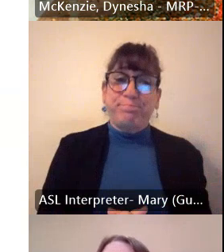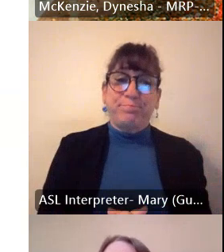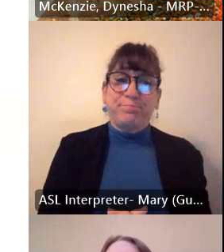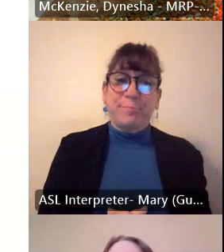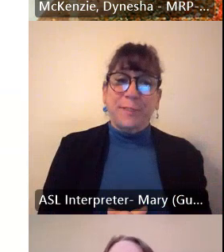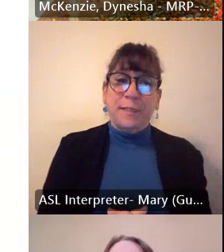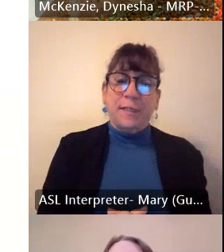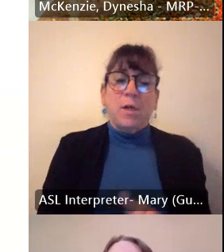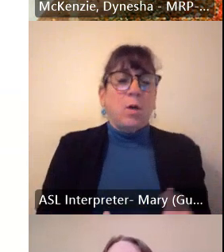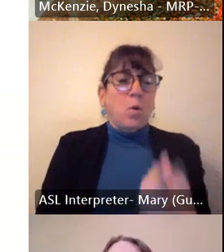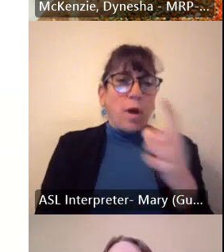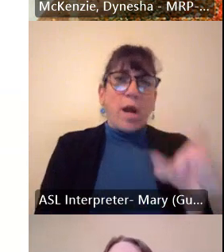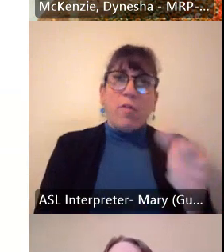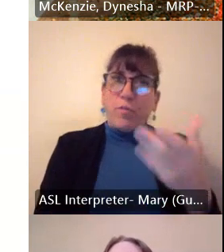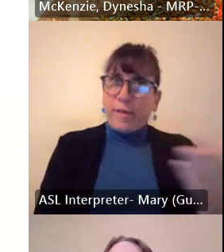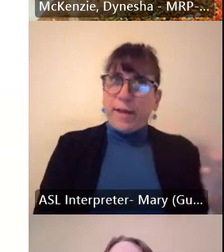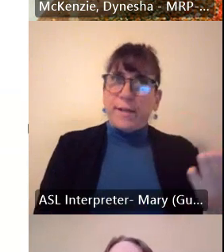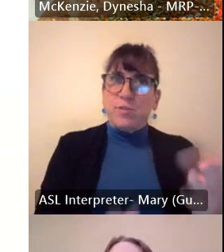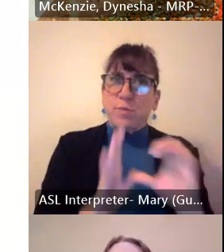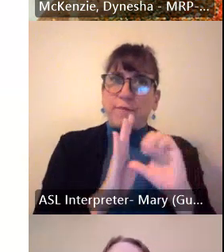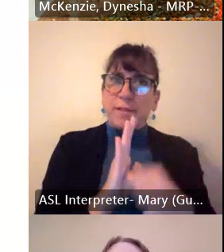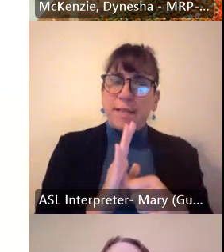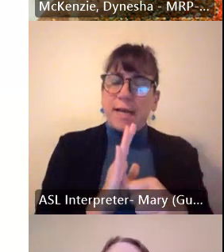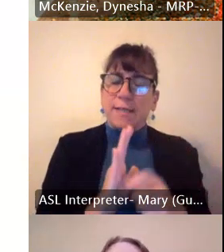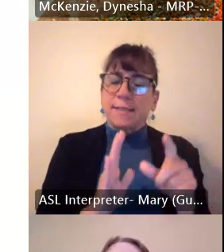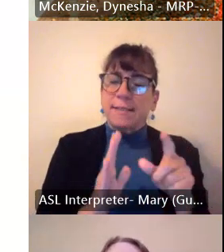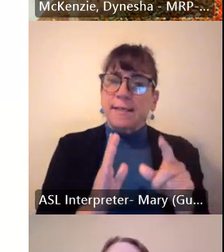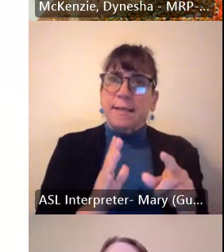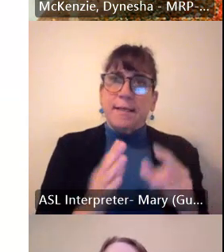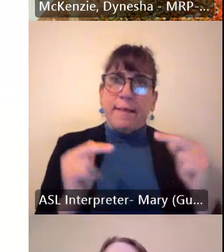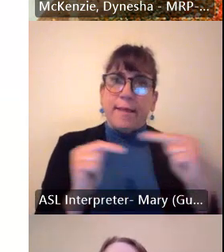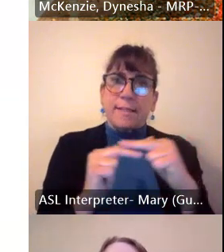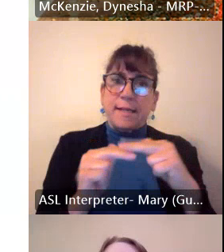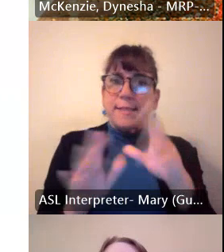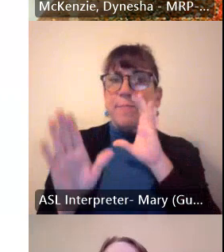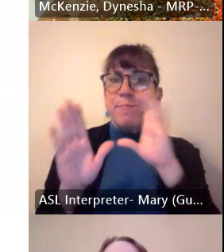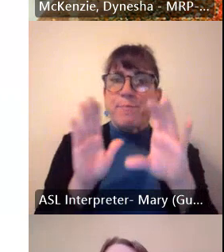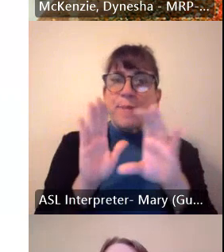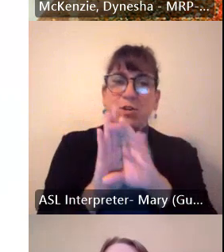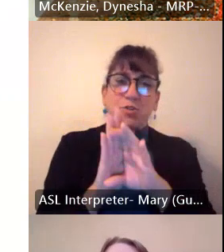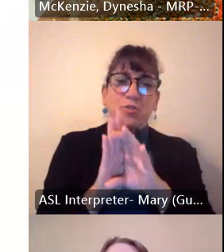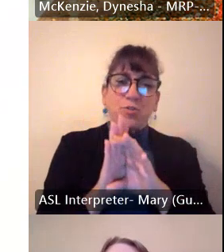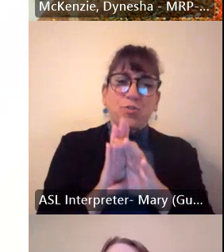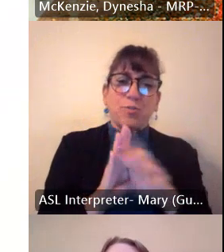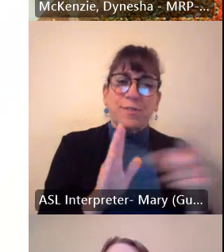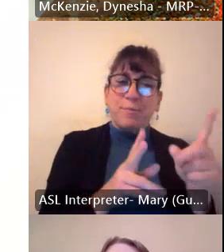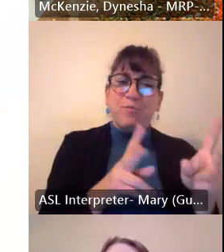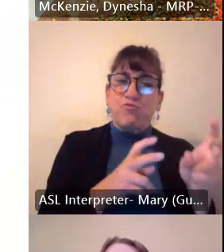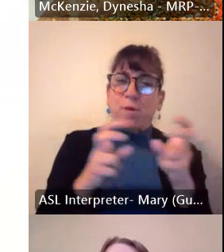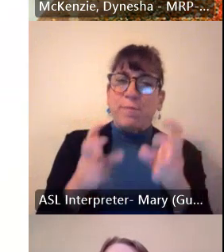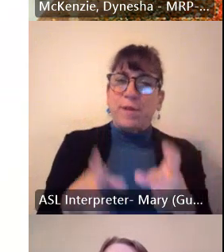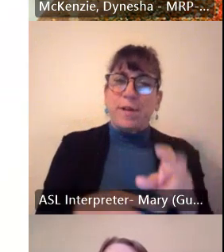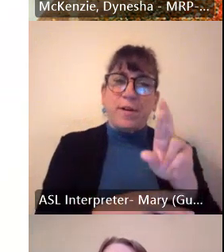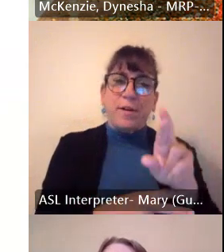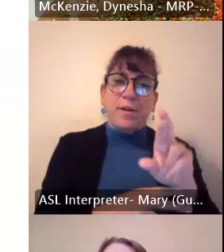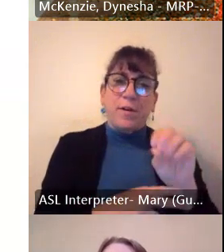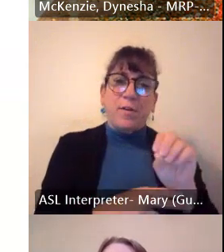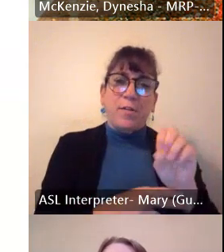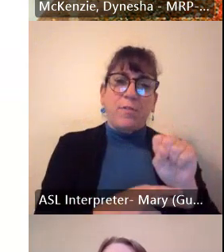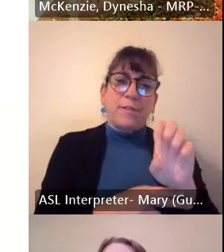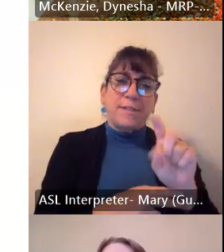And one other thing to just highlight on this slide is the picture that Andy dropped in of the Rosetta Stone, right? So this is